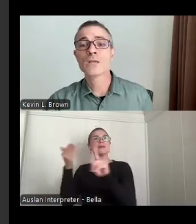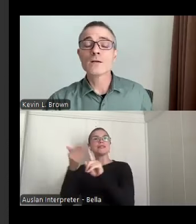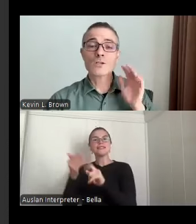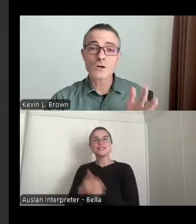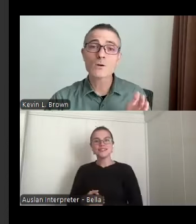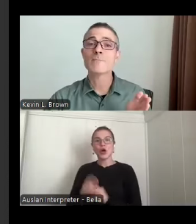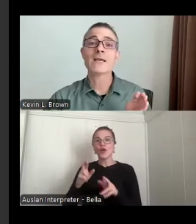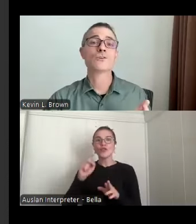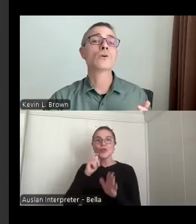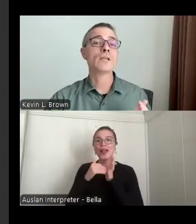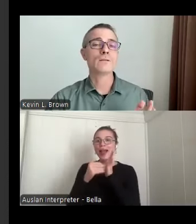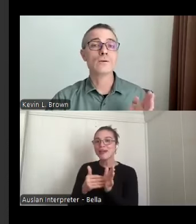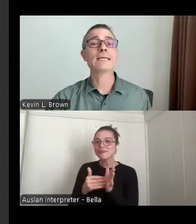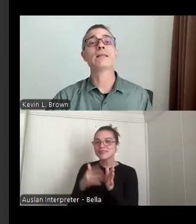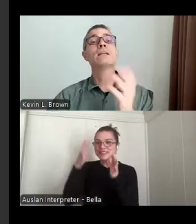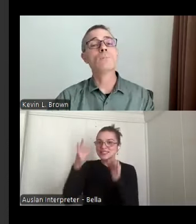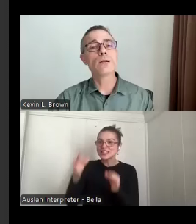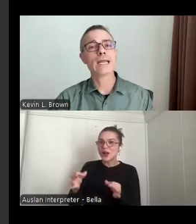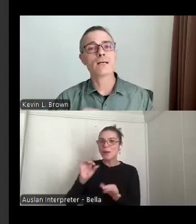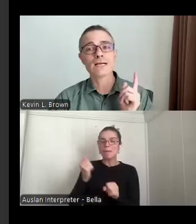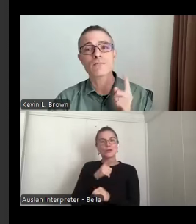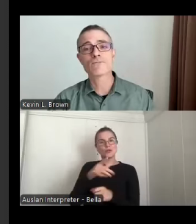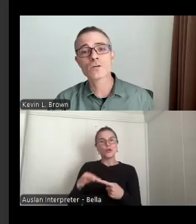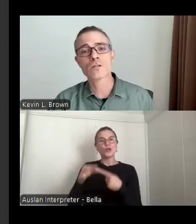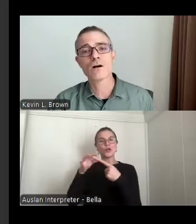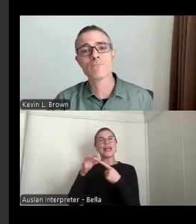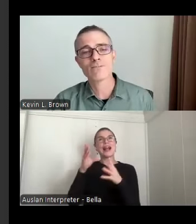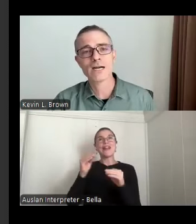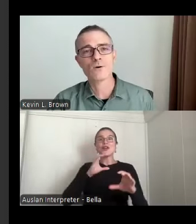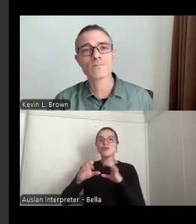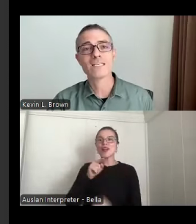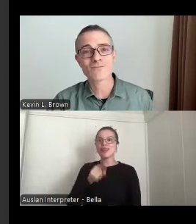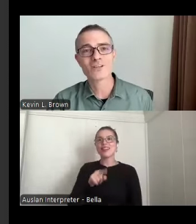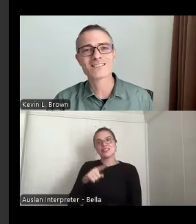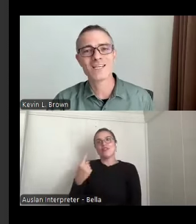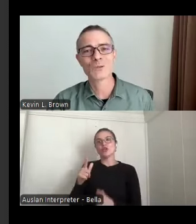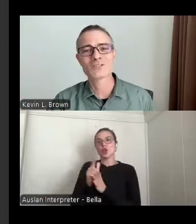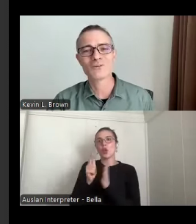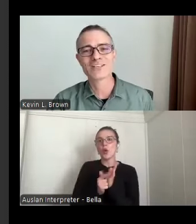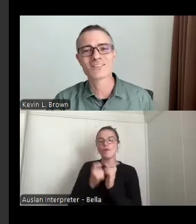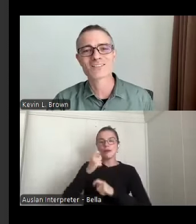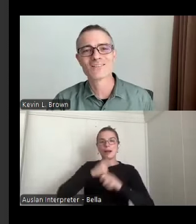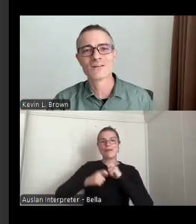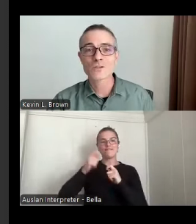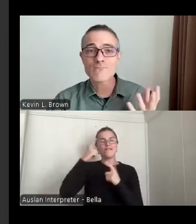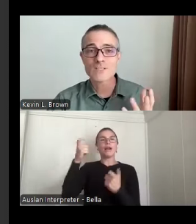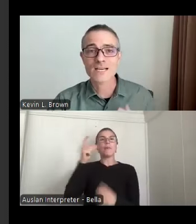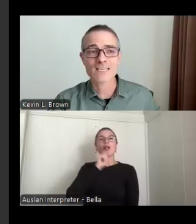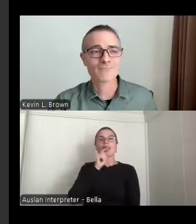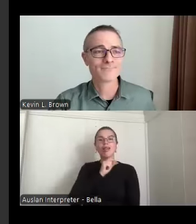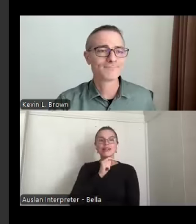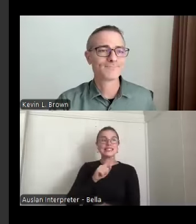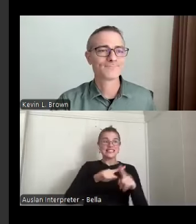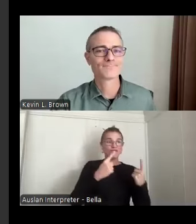help. Determine what makes you unique and then communicate it. That's the first law of being findable. Difference equals donations. So emphasize